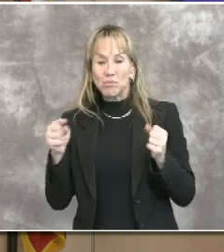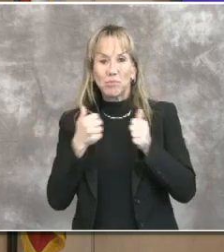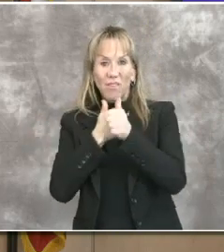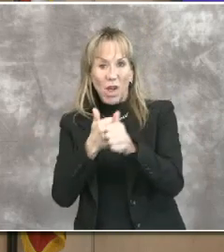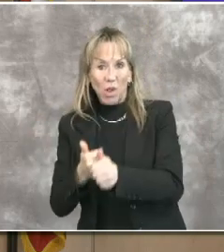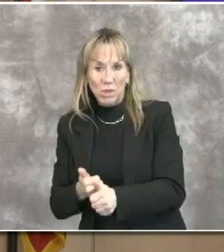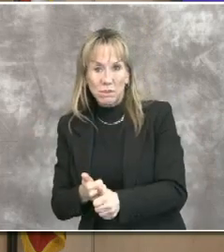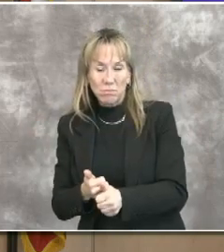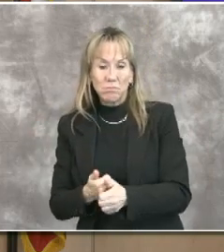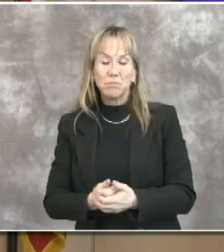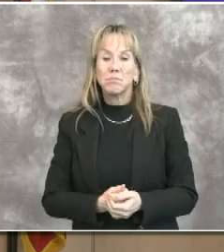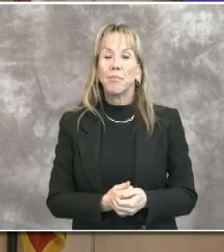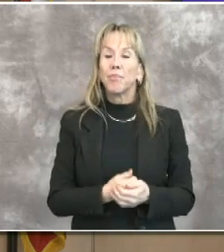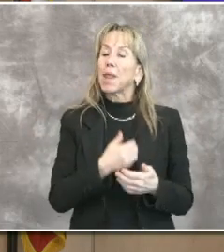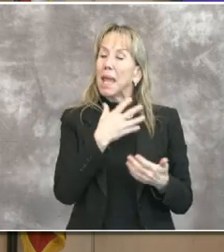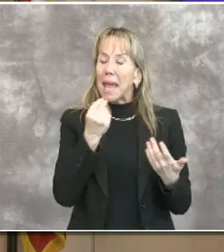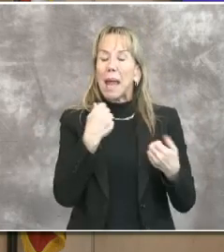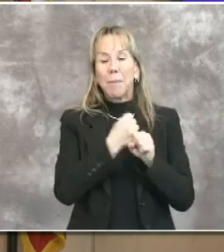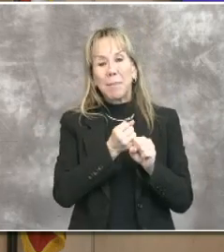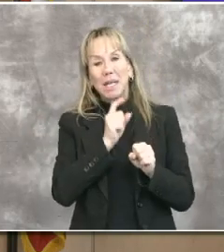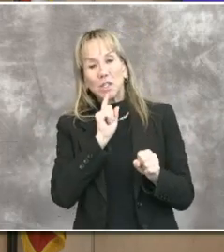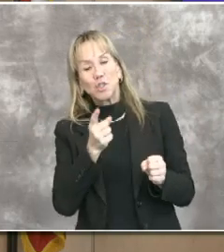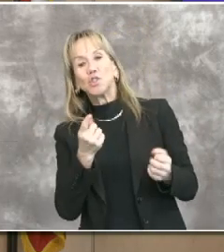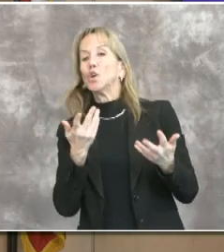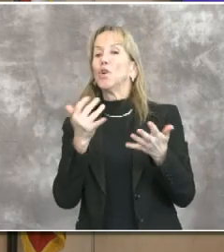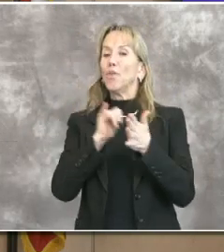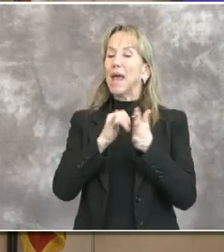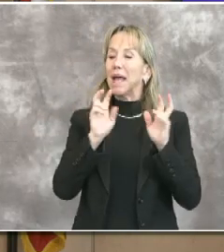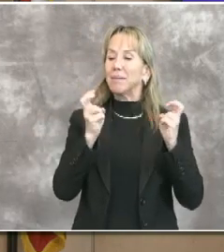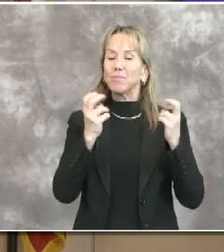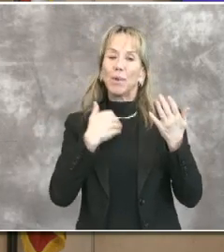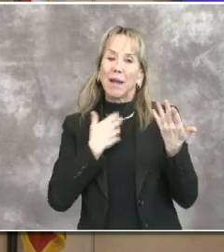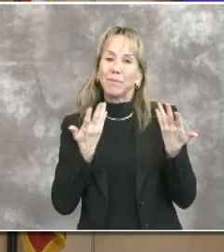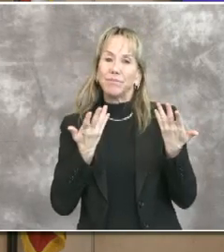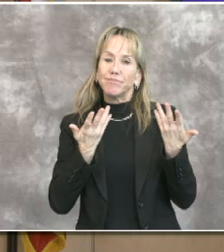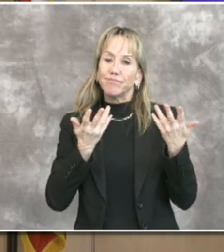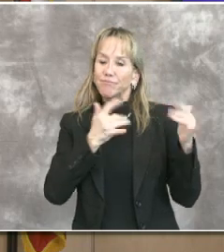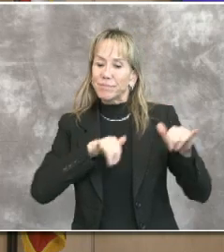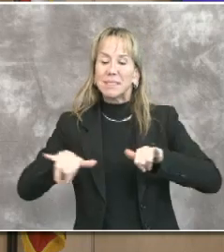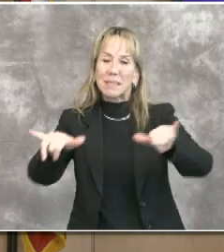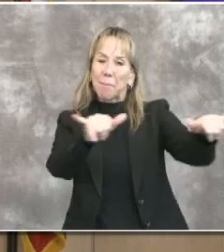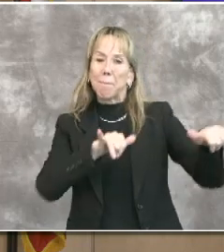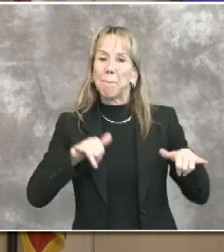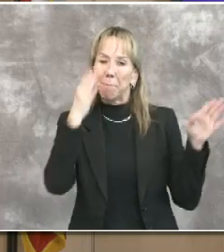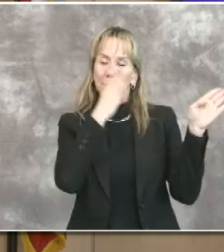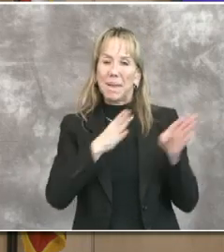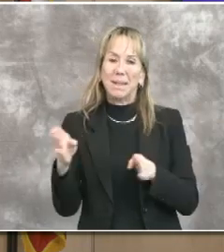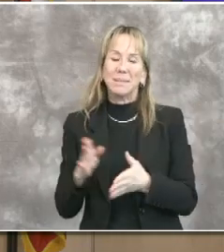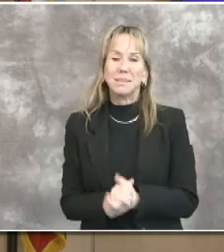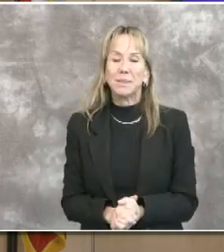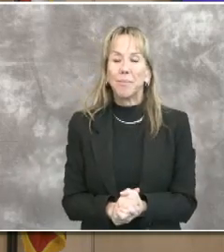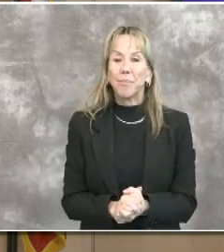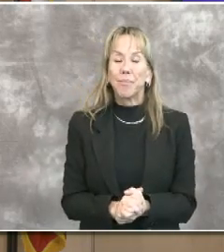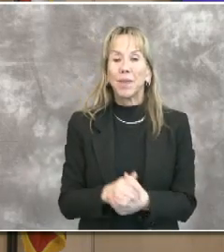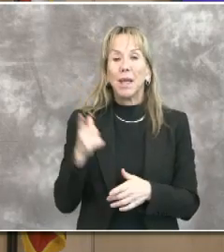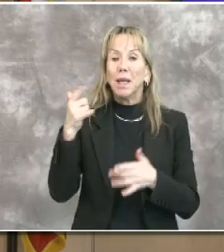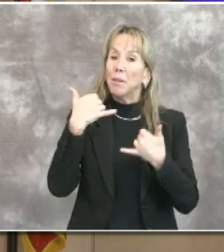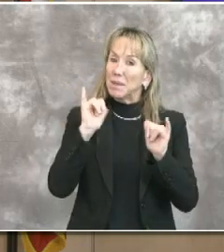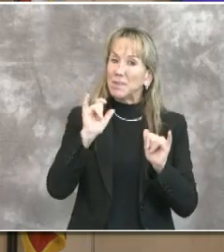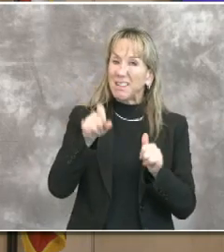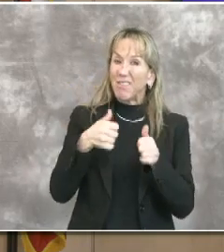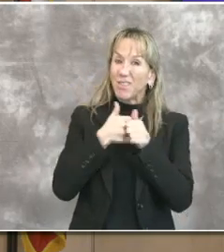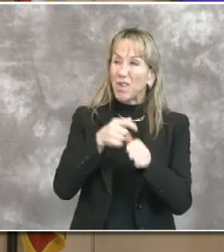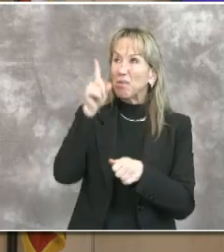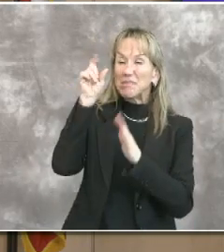uniform enforcement and compliance with the plan that's been listed. Again, the list of essential businesses are set by the state, and we're still waiting for